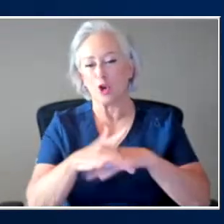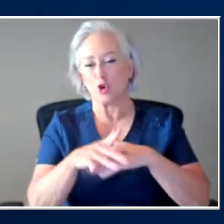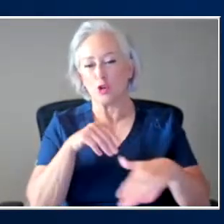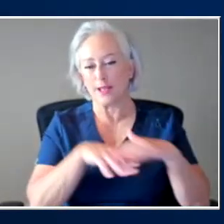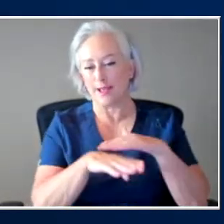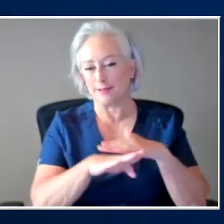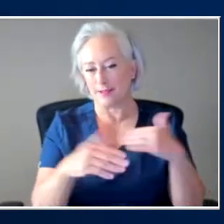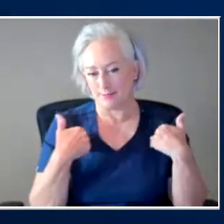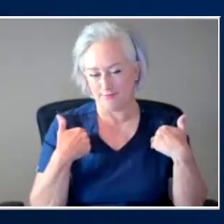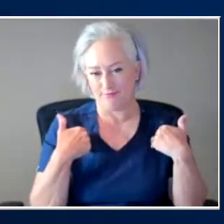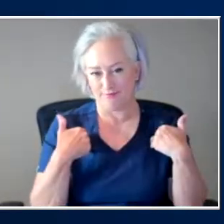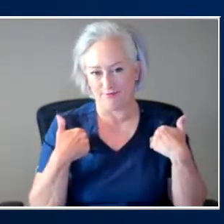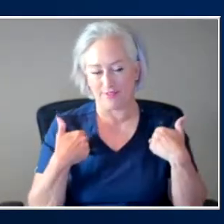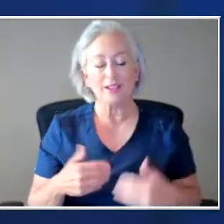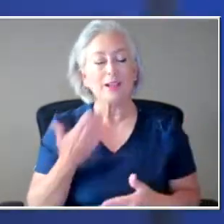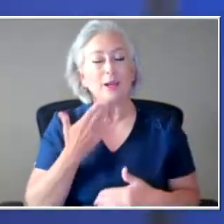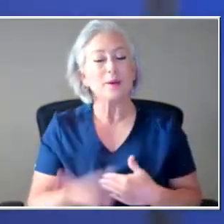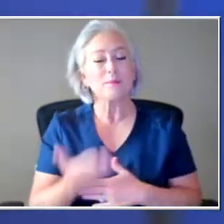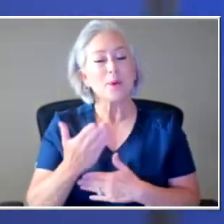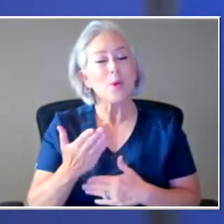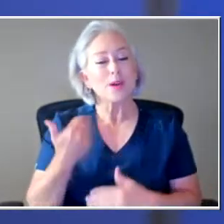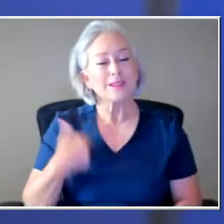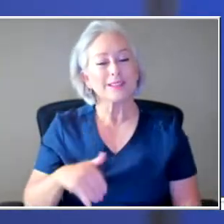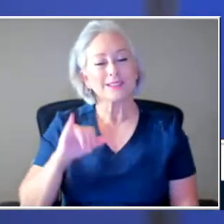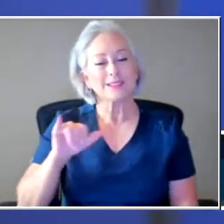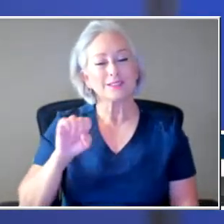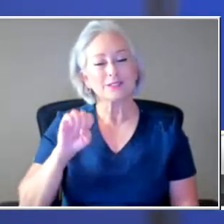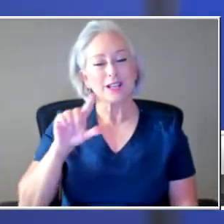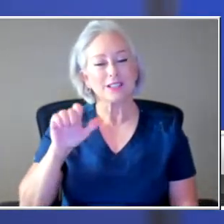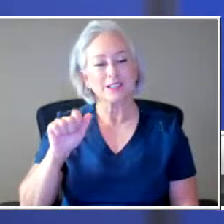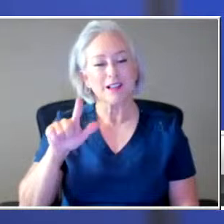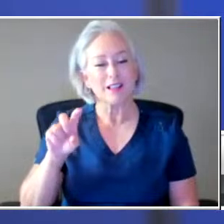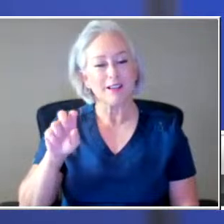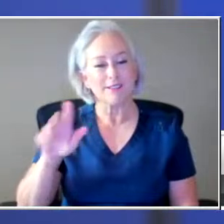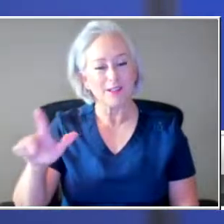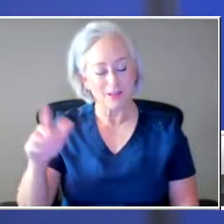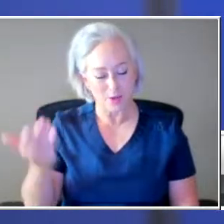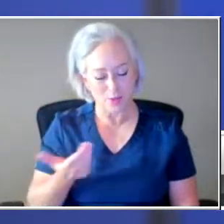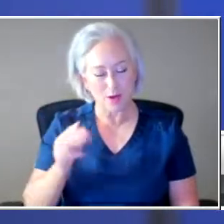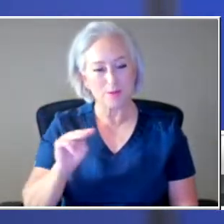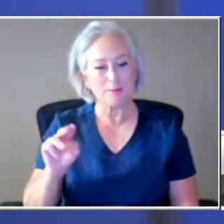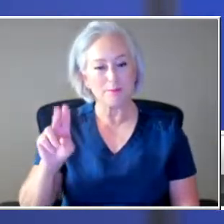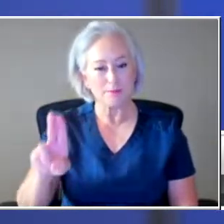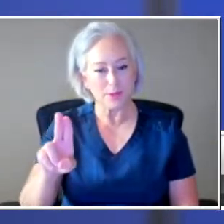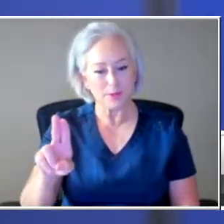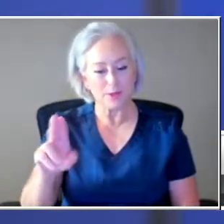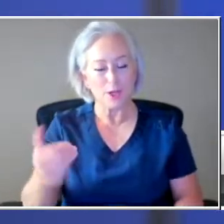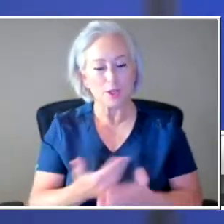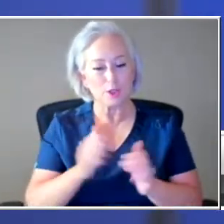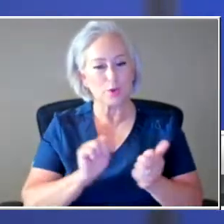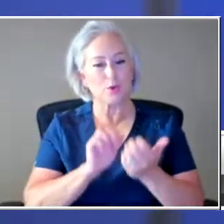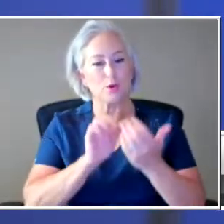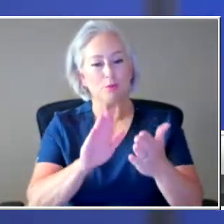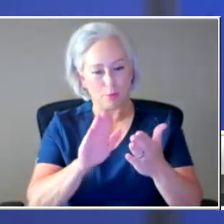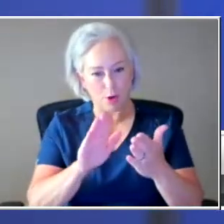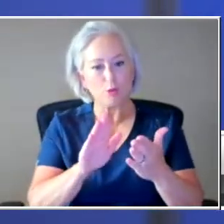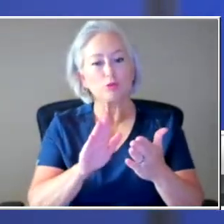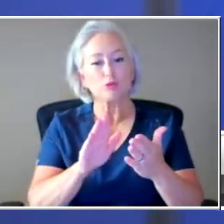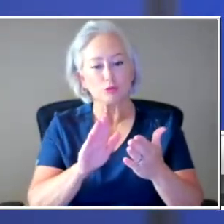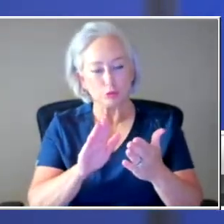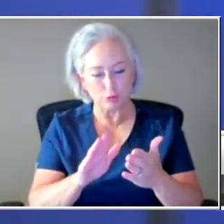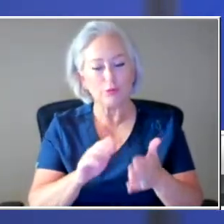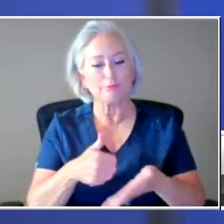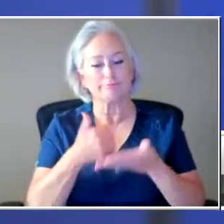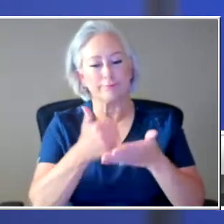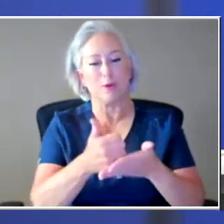Good morning, I'm Jessica Lovell and welcome to the Morning Medical Update. There's a new approach to fighting cancer and it's giving new hope